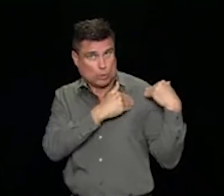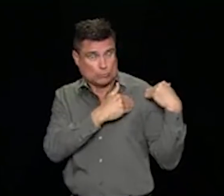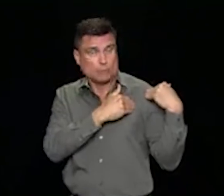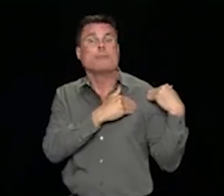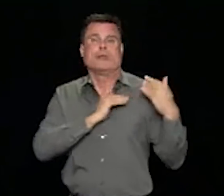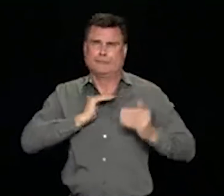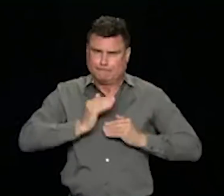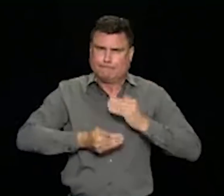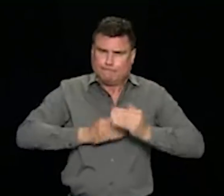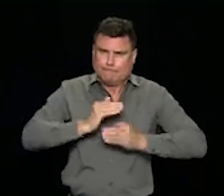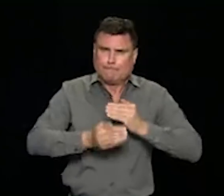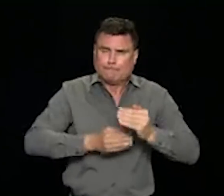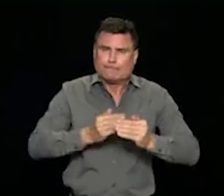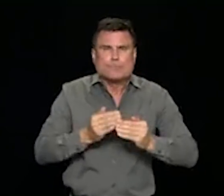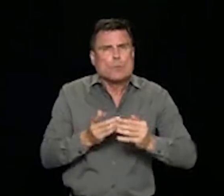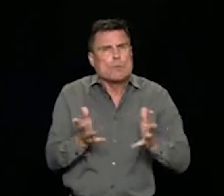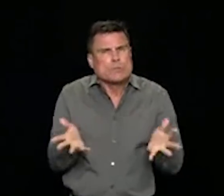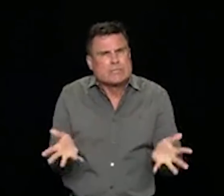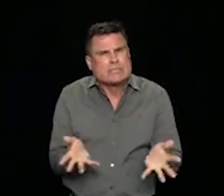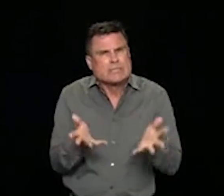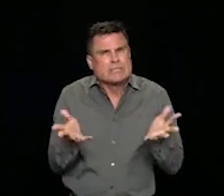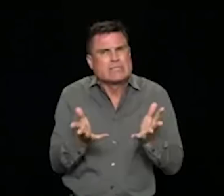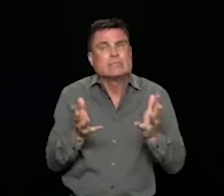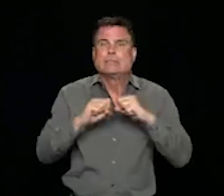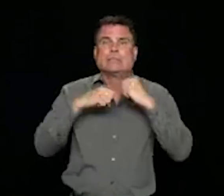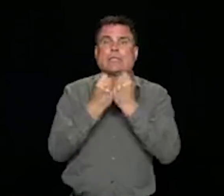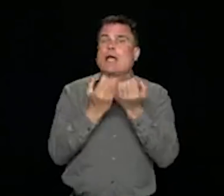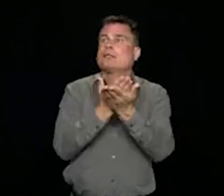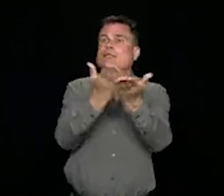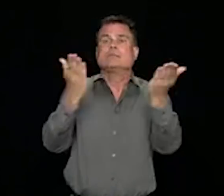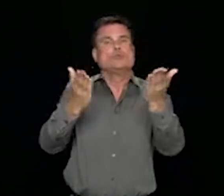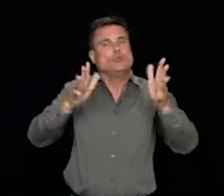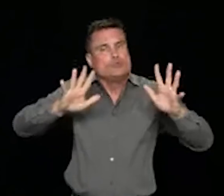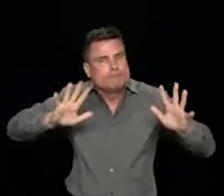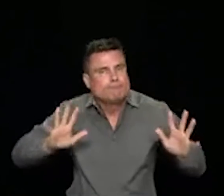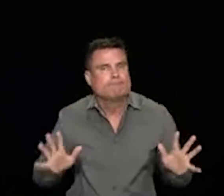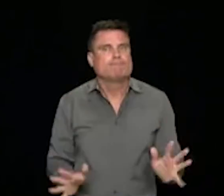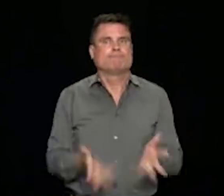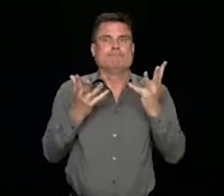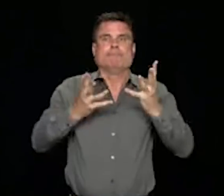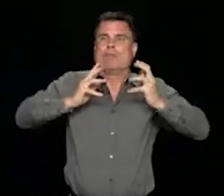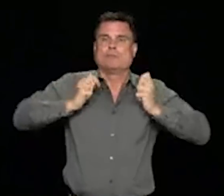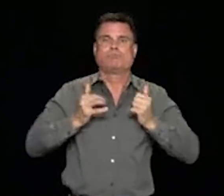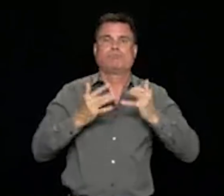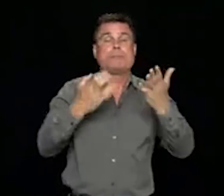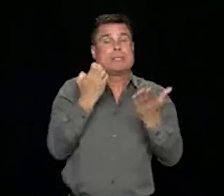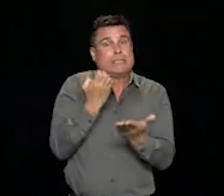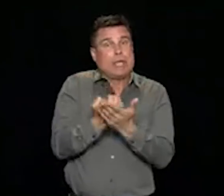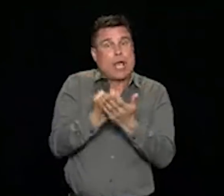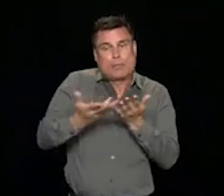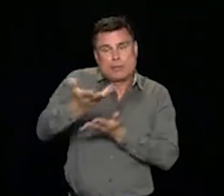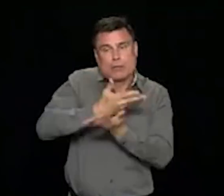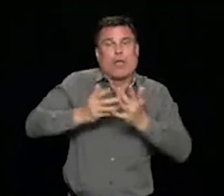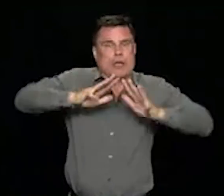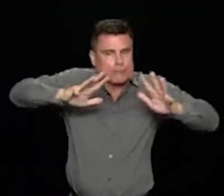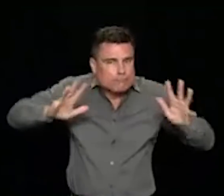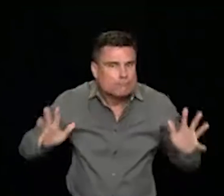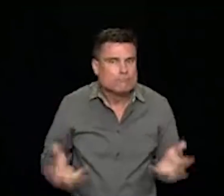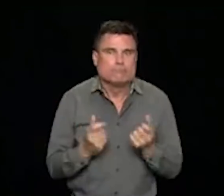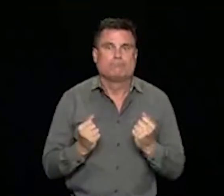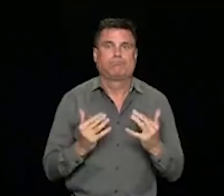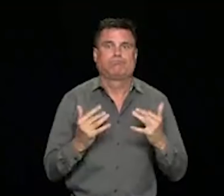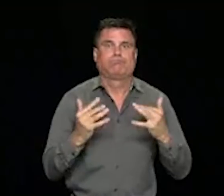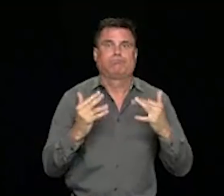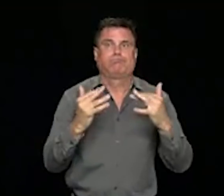economic renewal, not being forced into it. While we watch how others manage their pandemic response, the lead to follow right